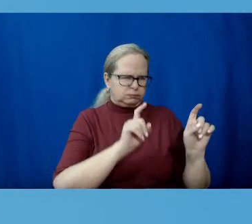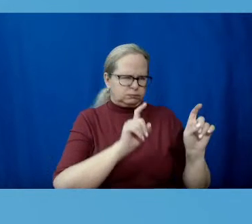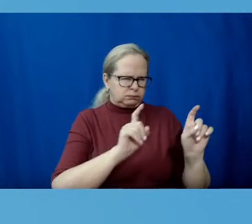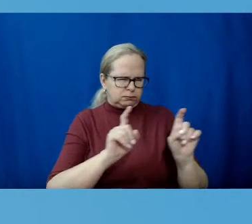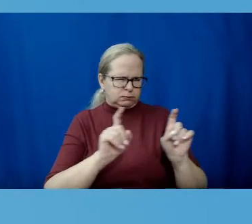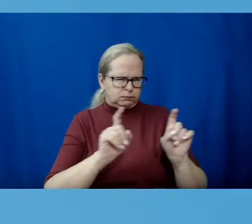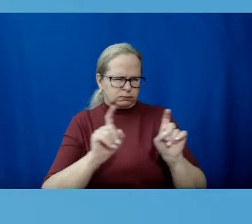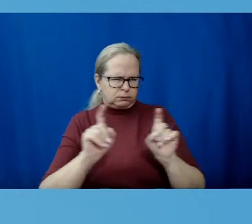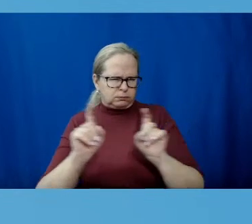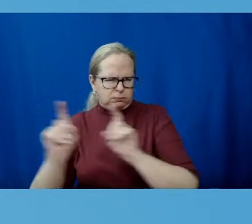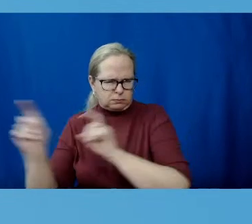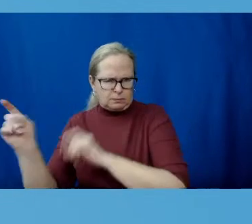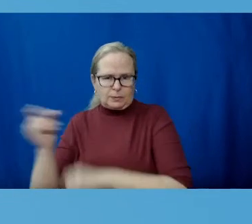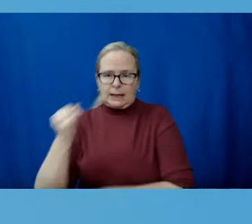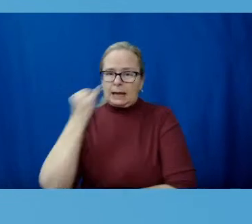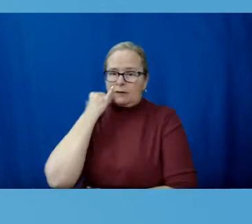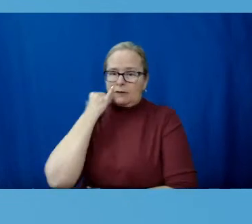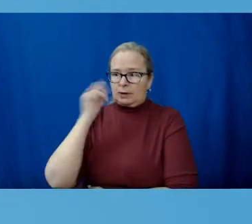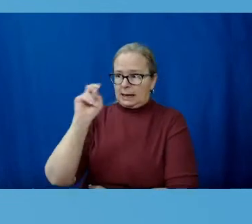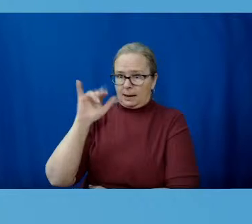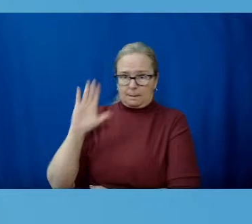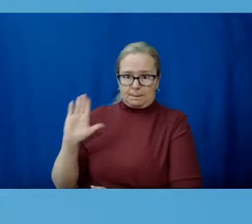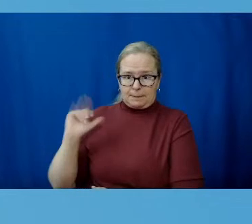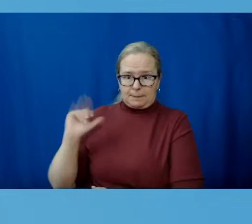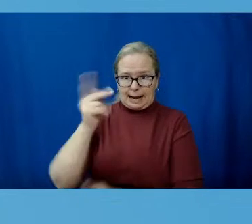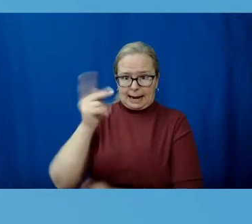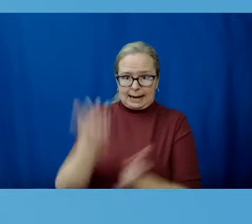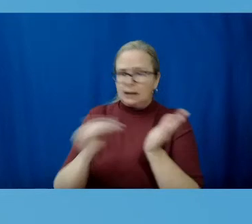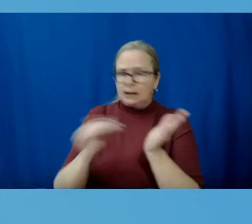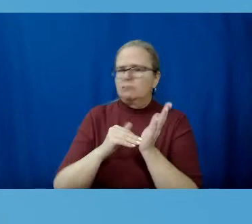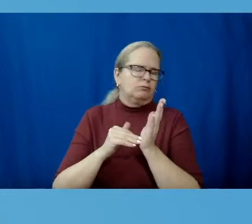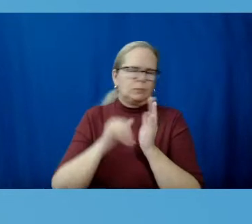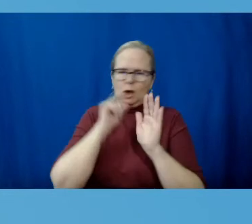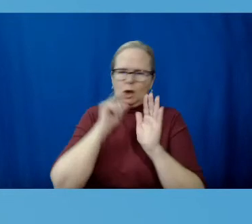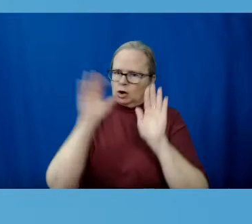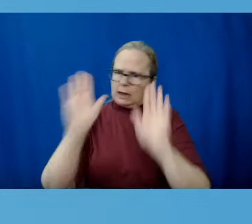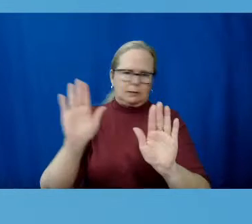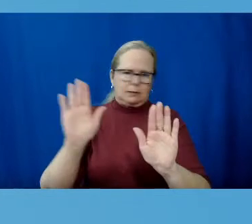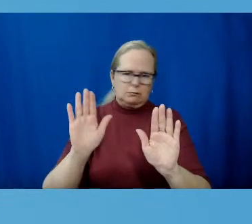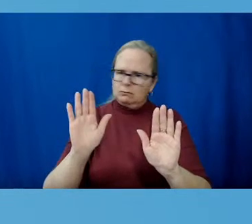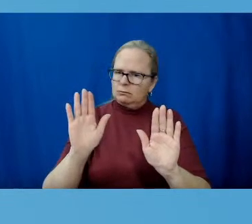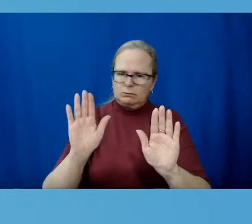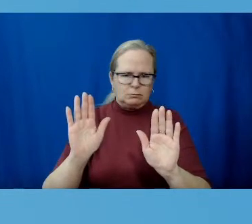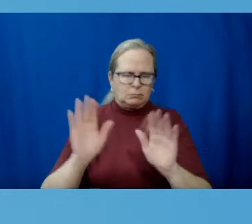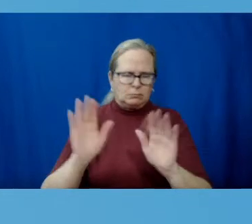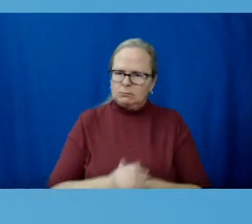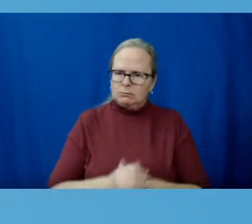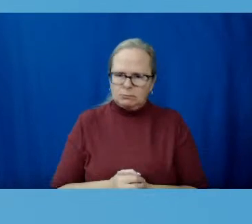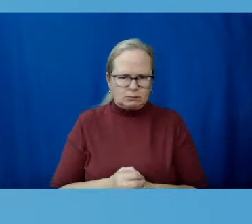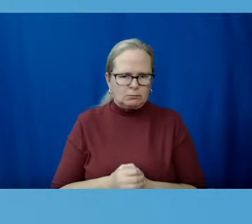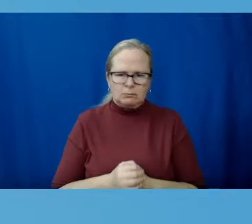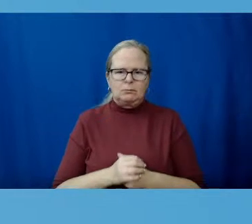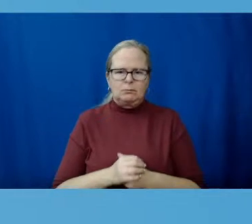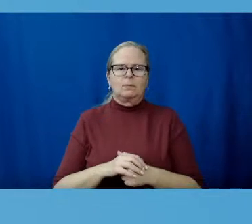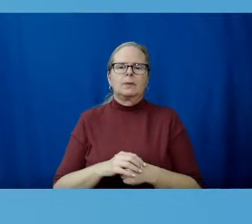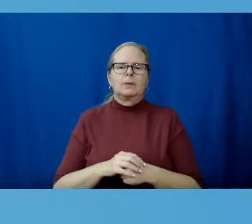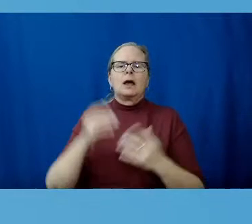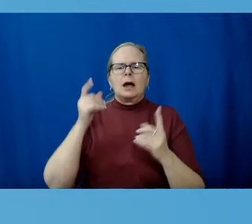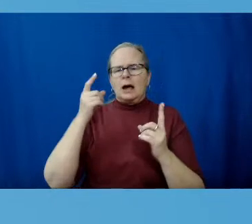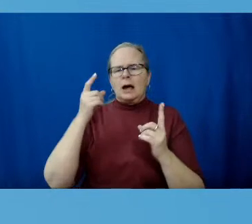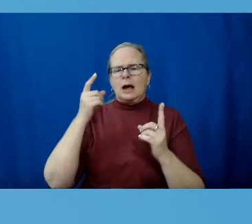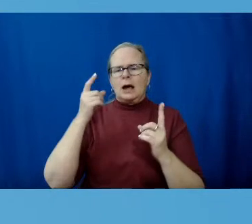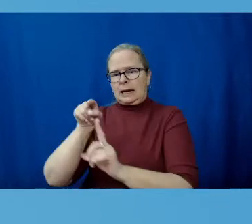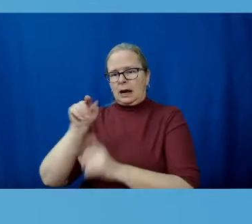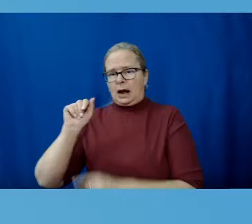Alberta premier even close was Alison Redford days before she resigned. The only federal prime minister